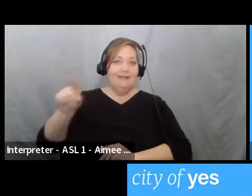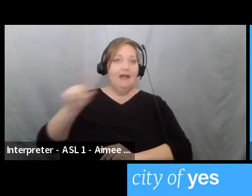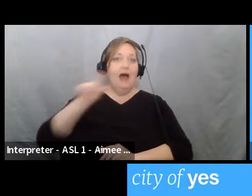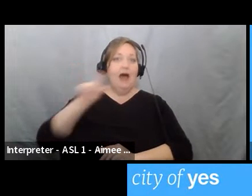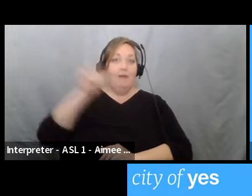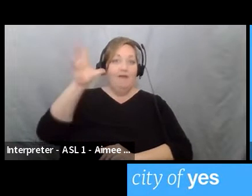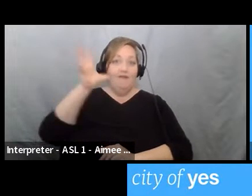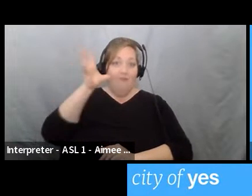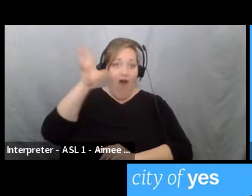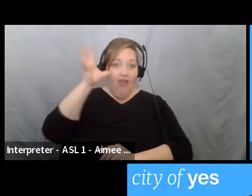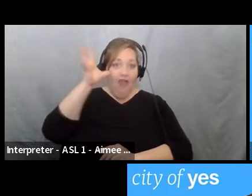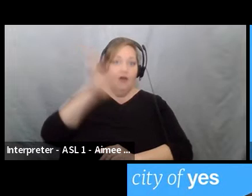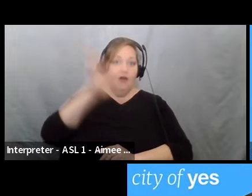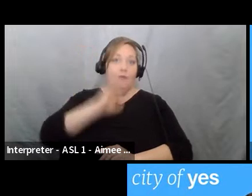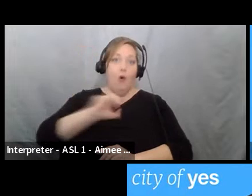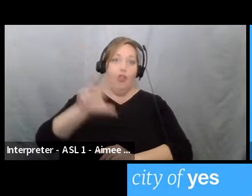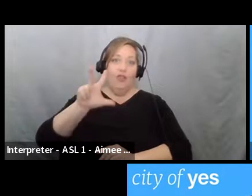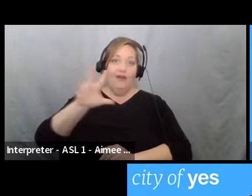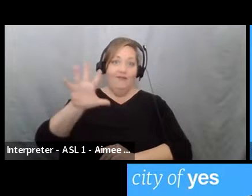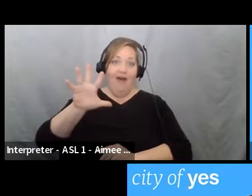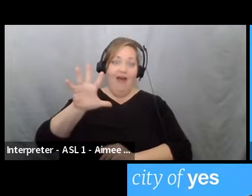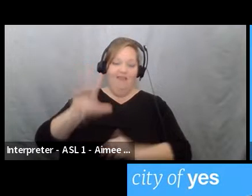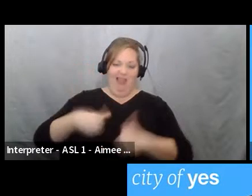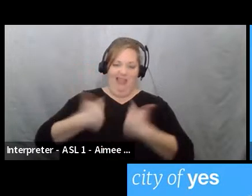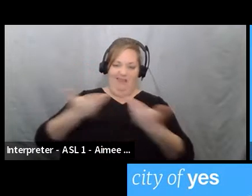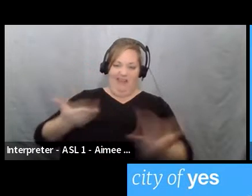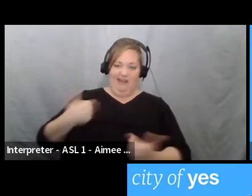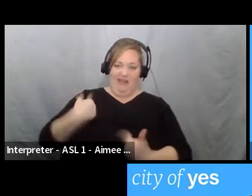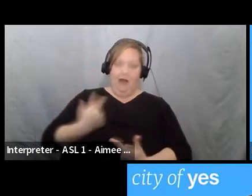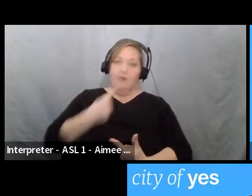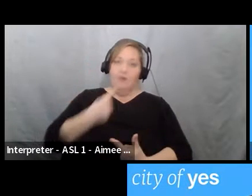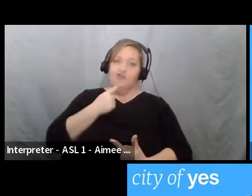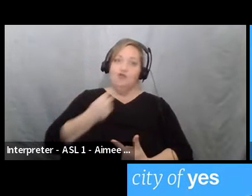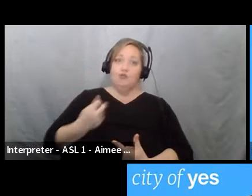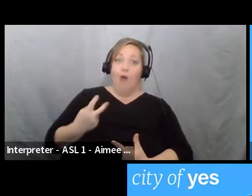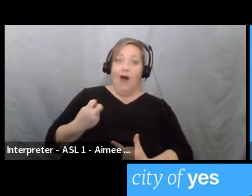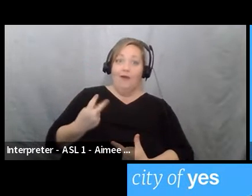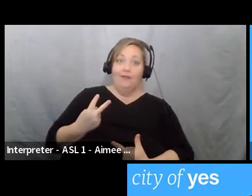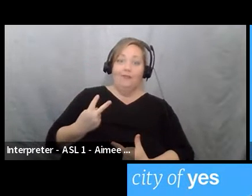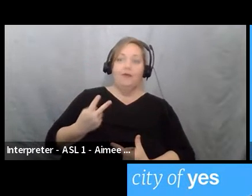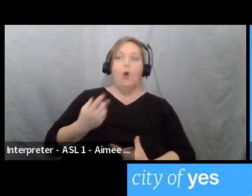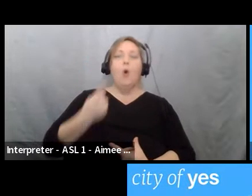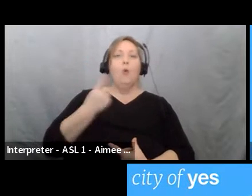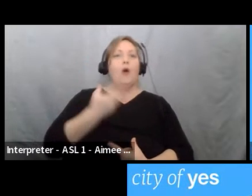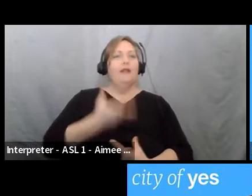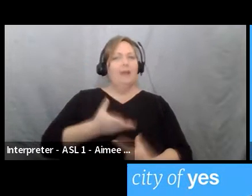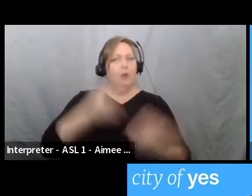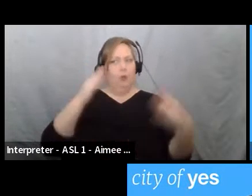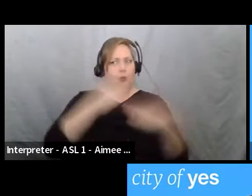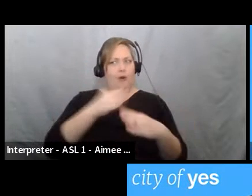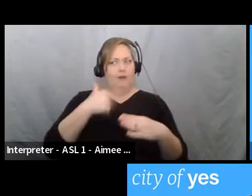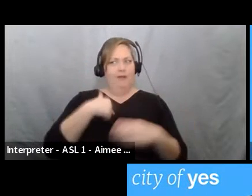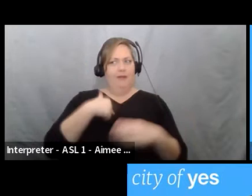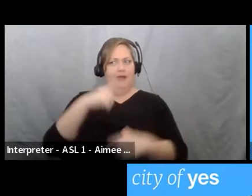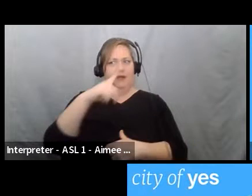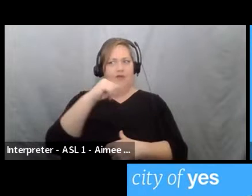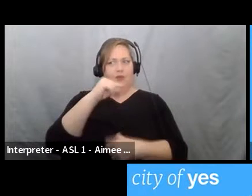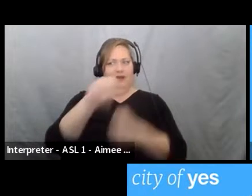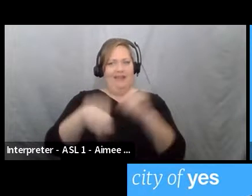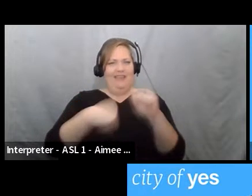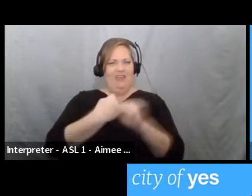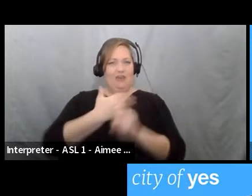I'm 35. I've been here since I was 12. And one thing that definitely worries me a lot is that in 20 years, my kid is going to